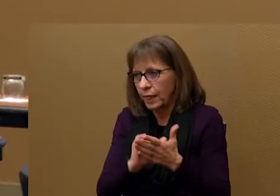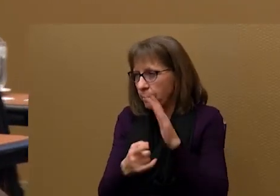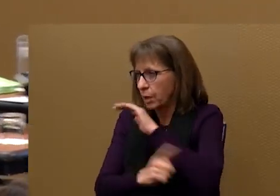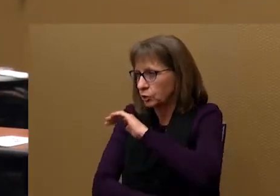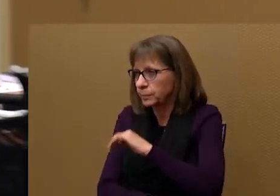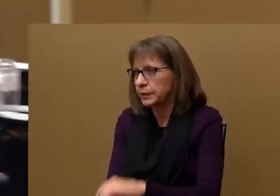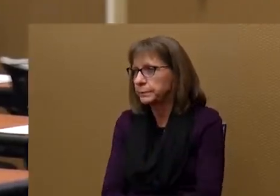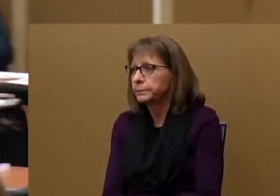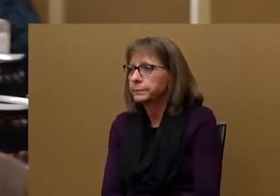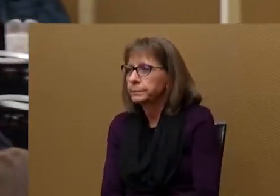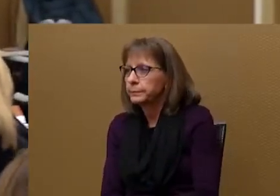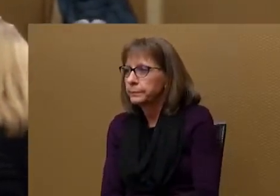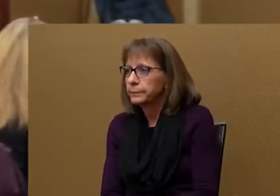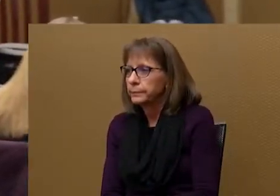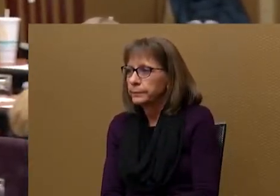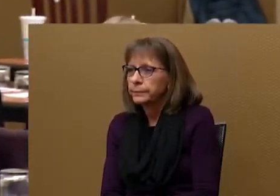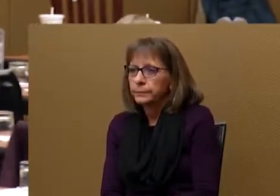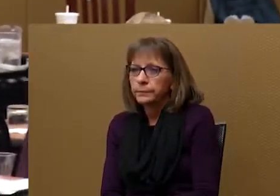Somebody else?